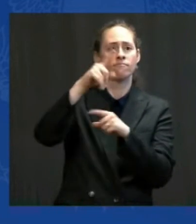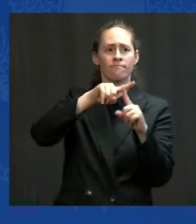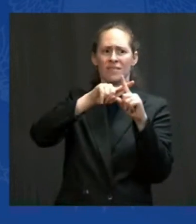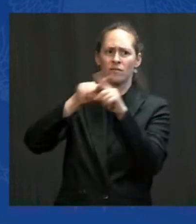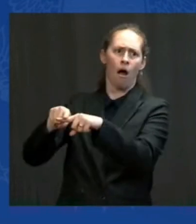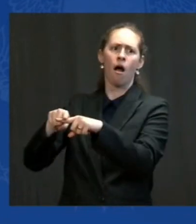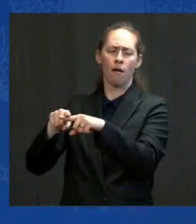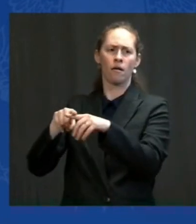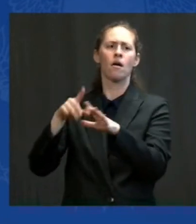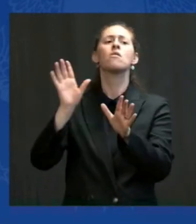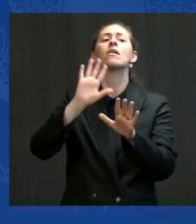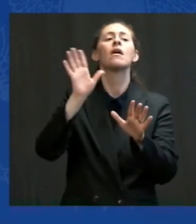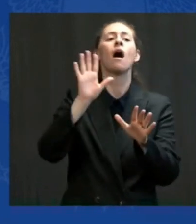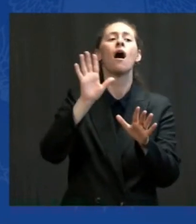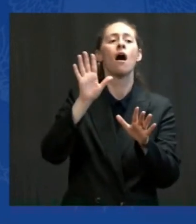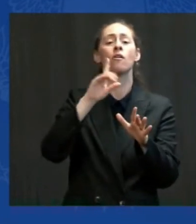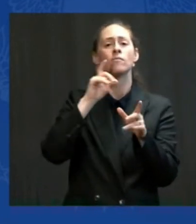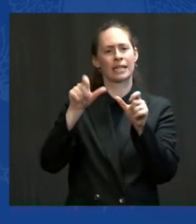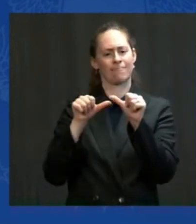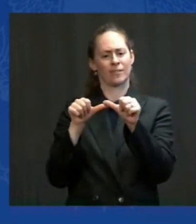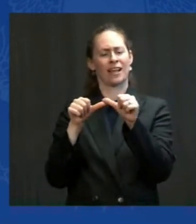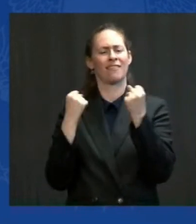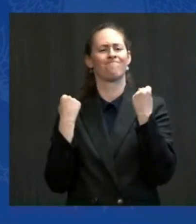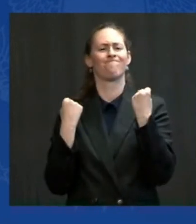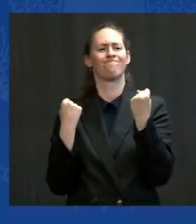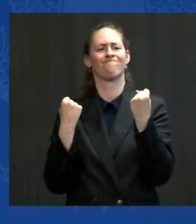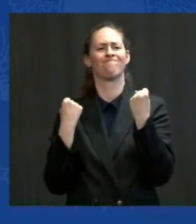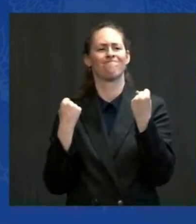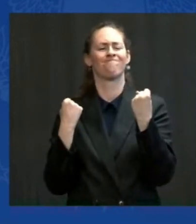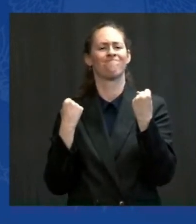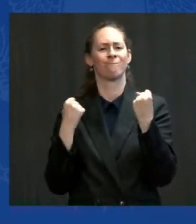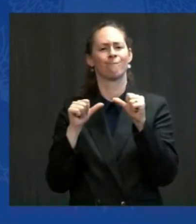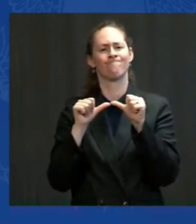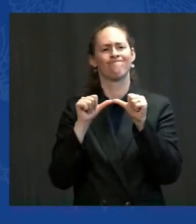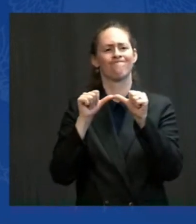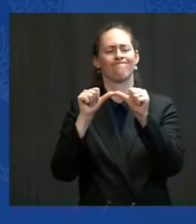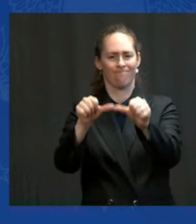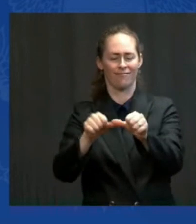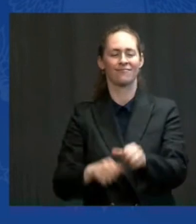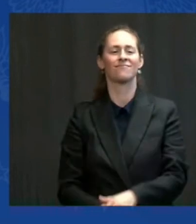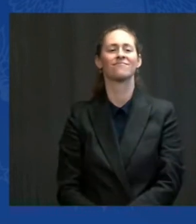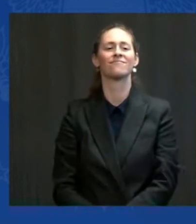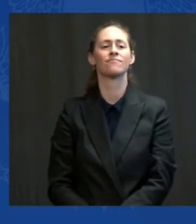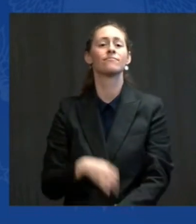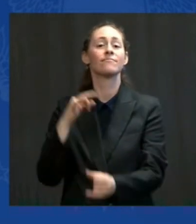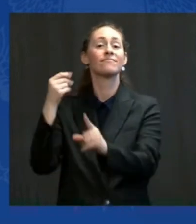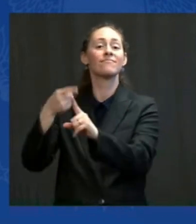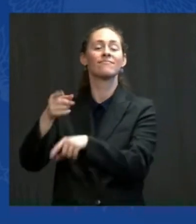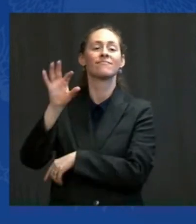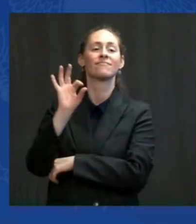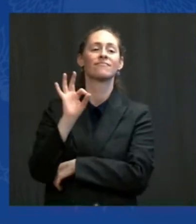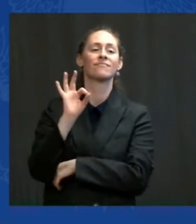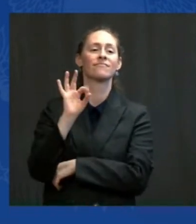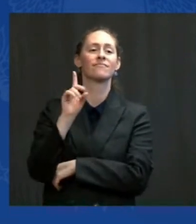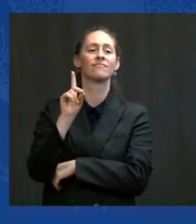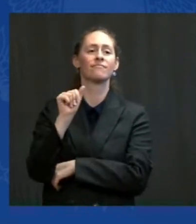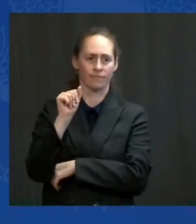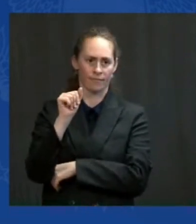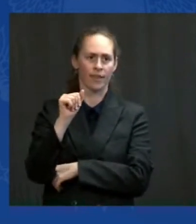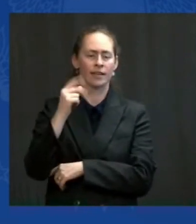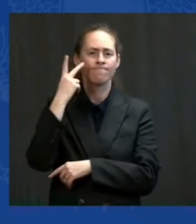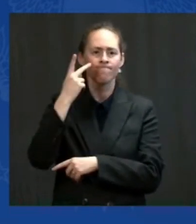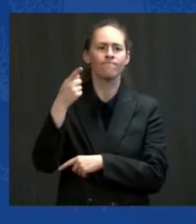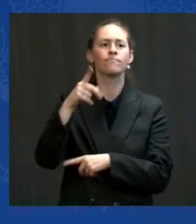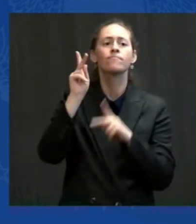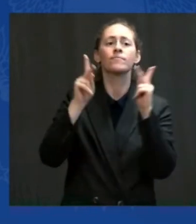workers, like FDR did when the American Work Plan for preserving our landscape with the Civilian Conservation Corps. It's